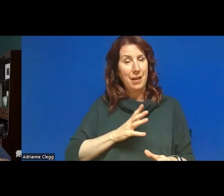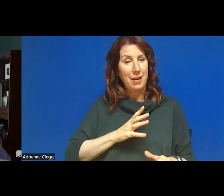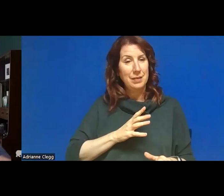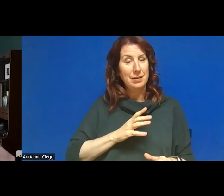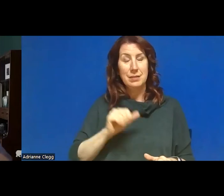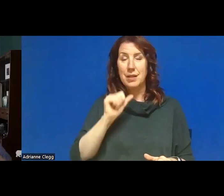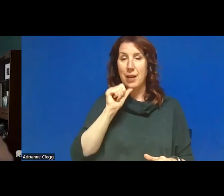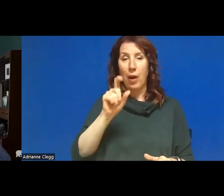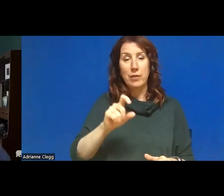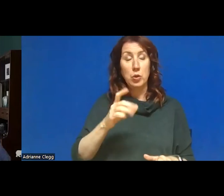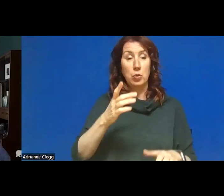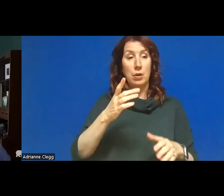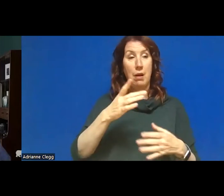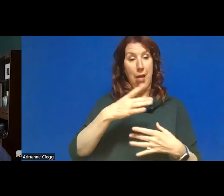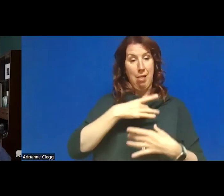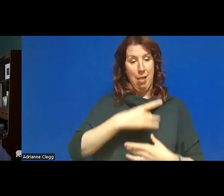disability to like me